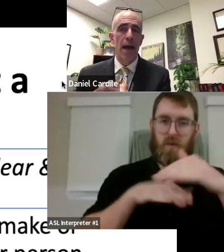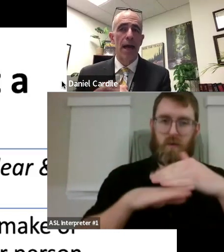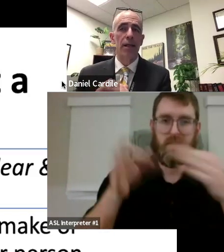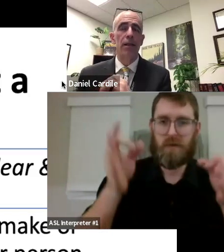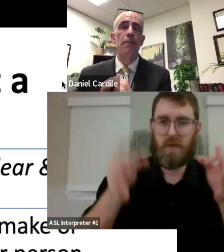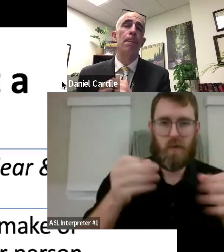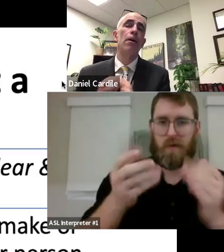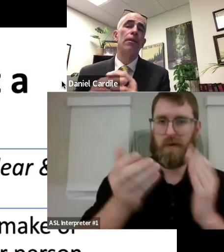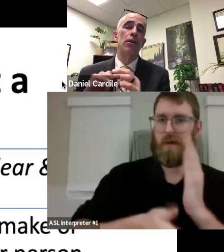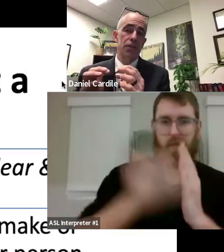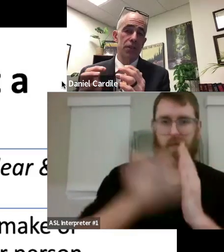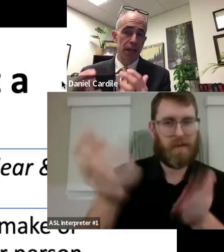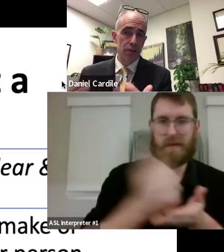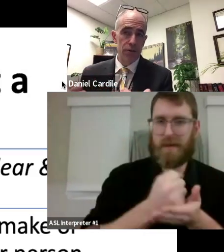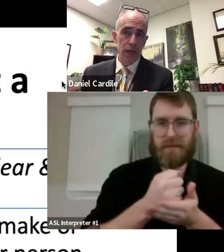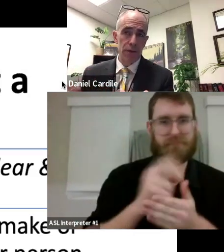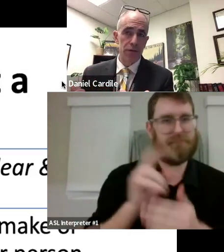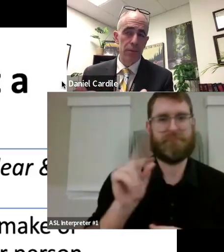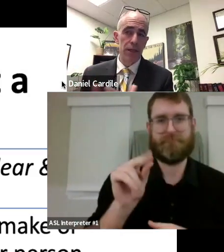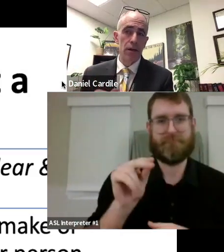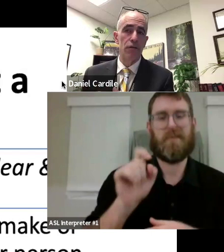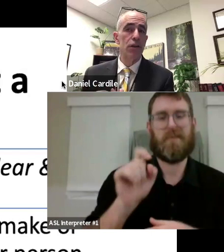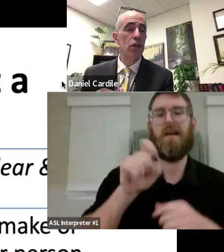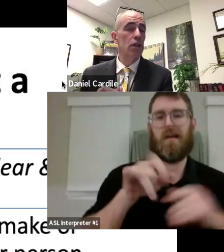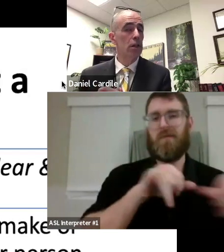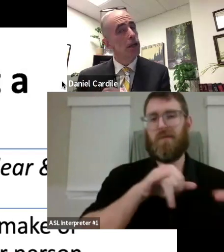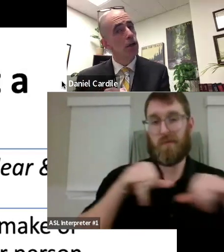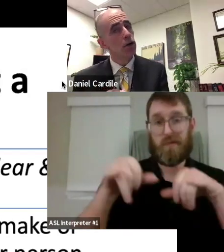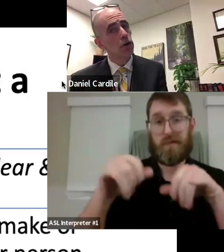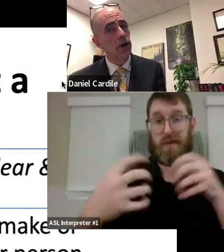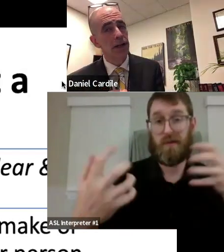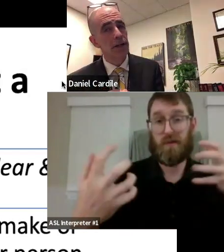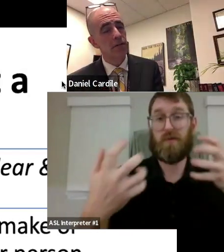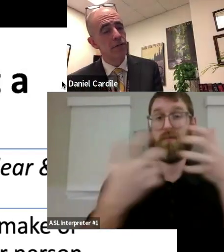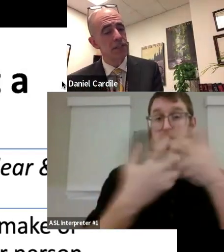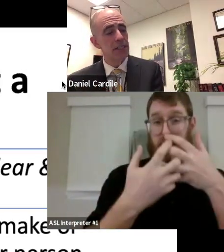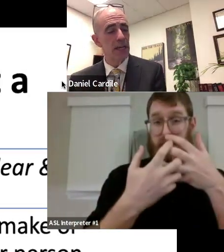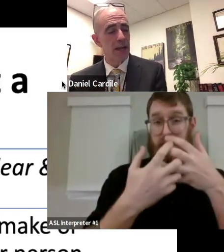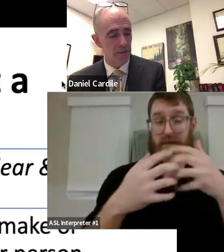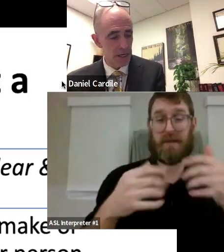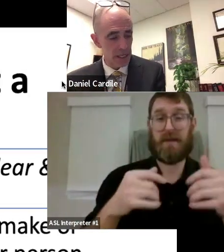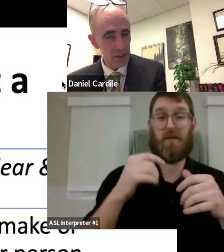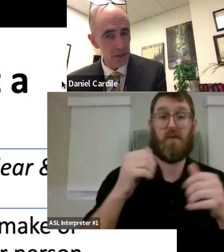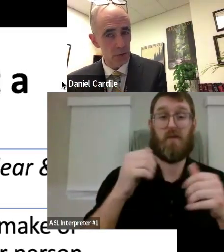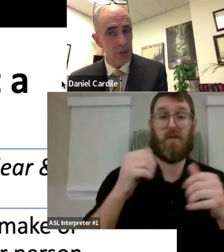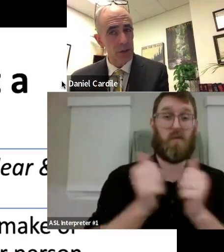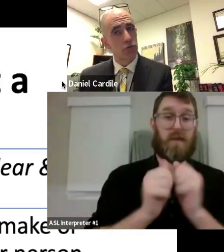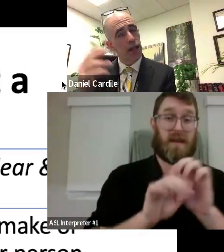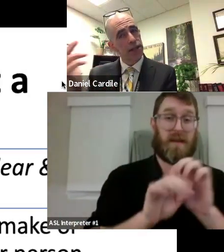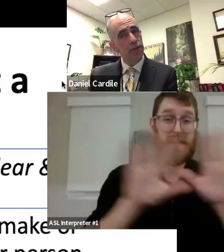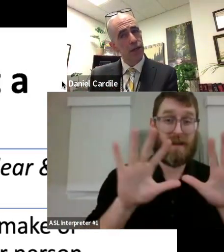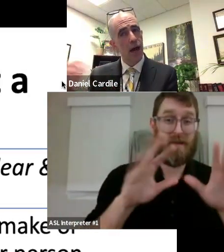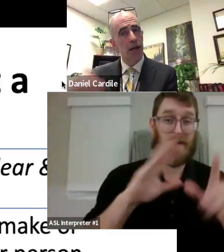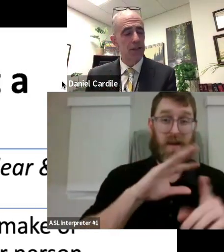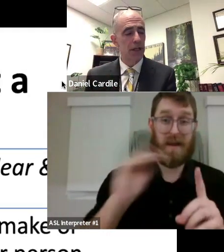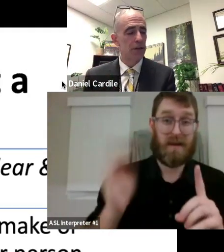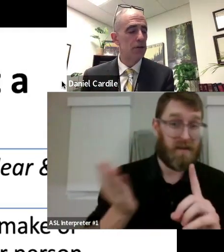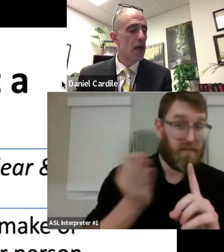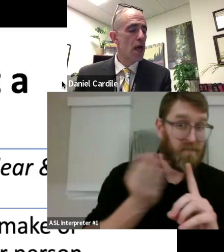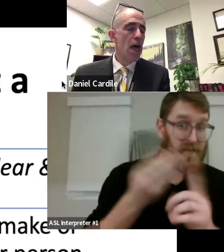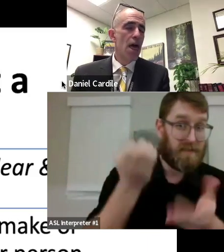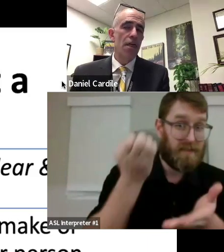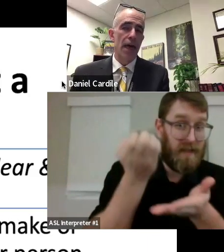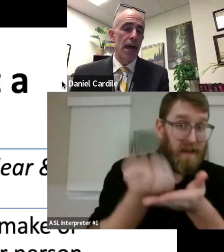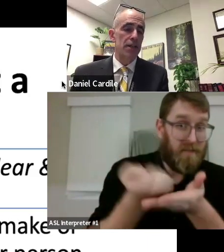it automatically. There's a standard you have to meet of clear and convincing evidence, which is a relatively high